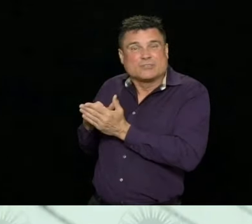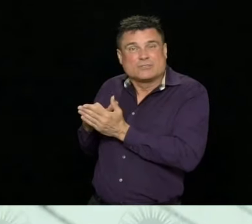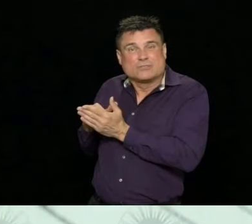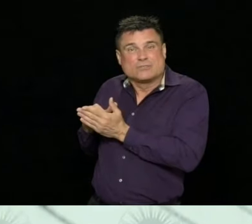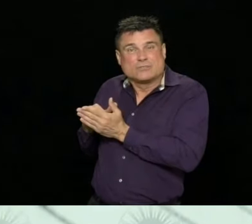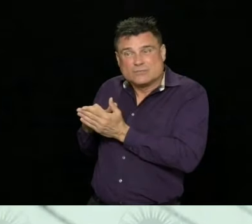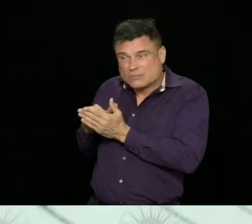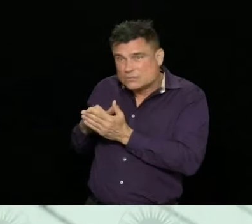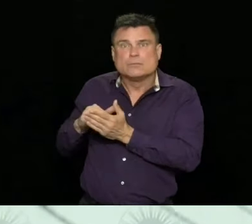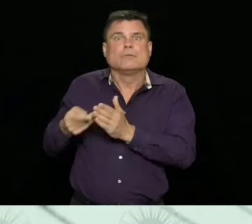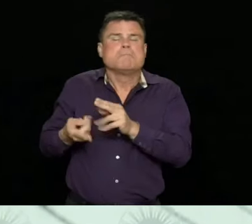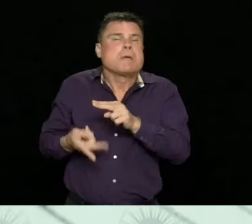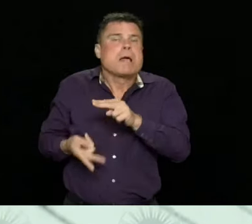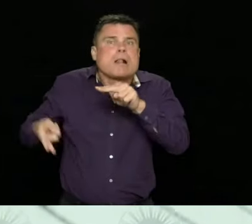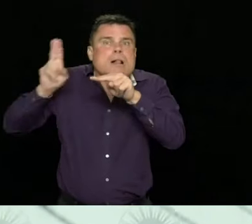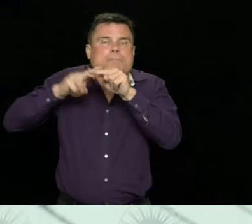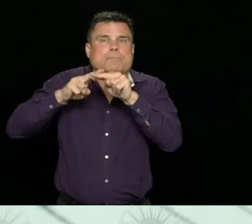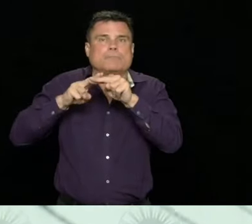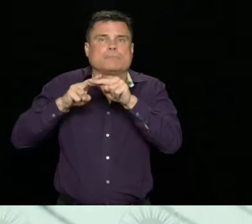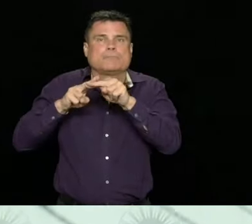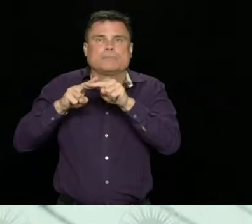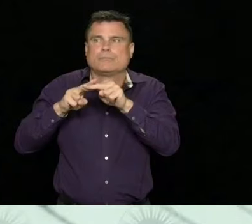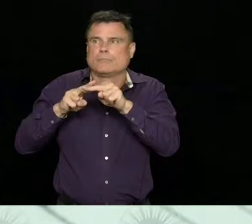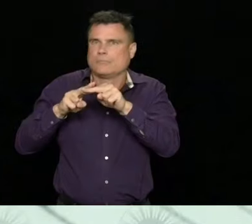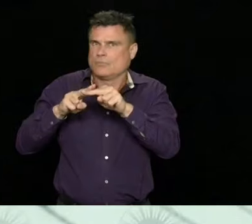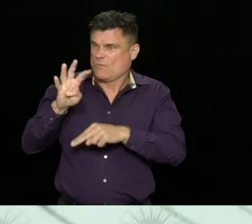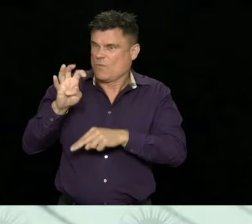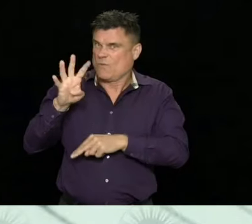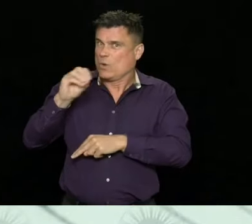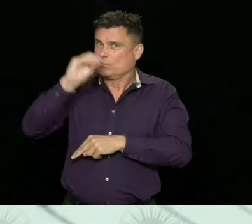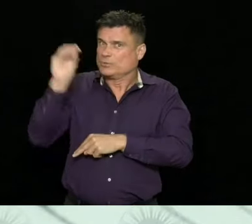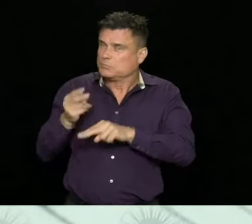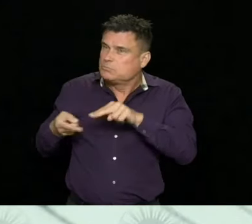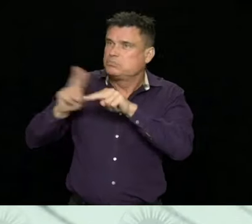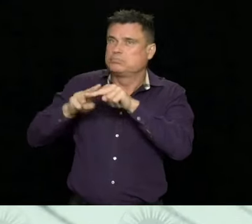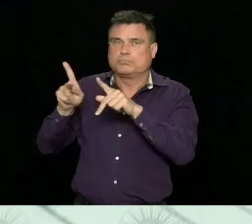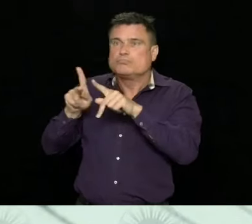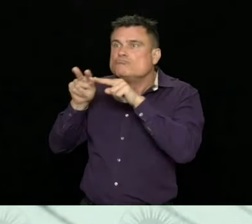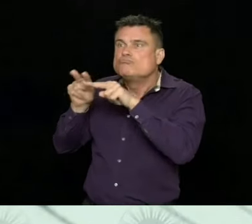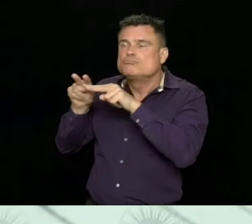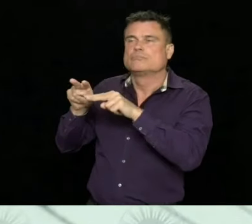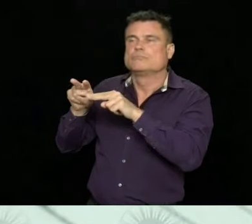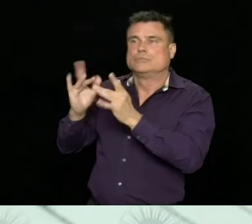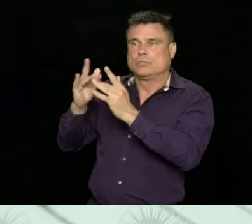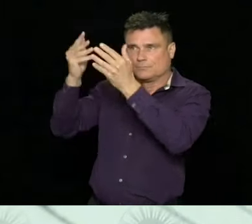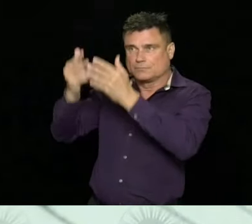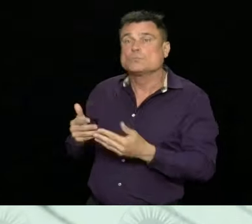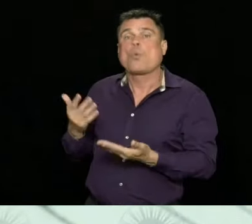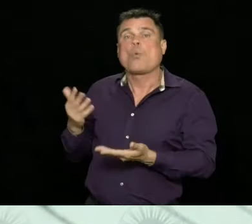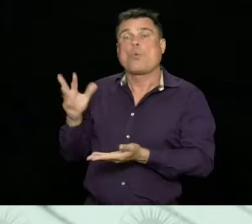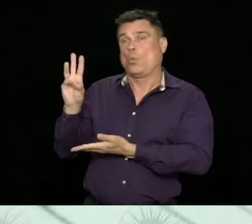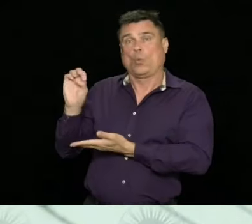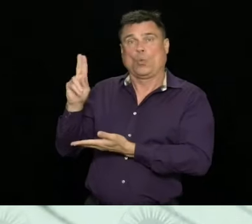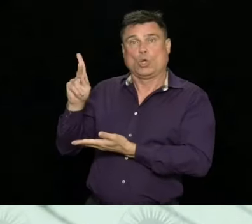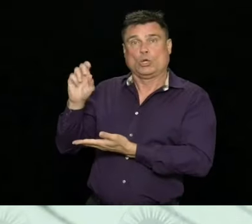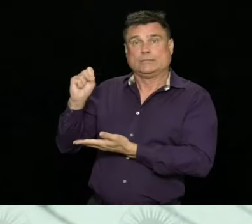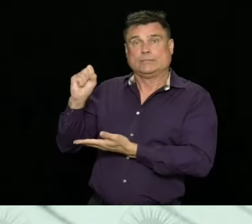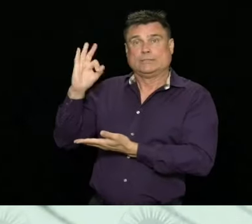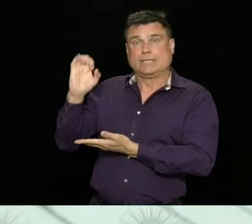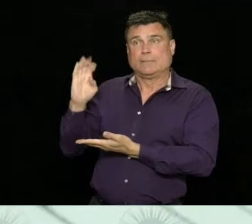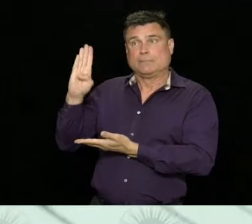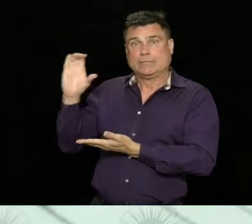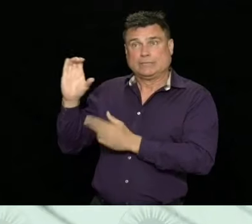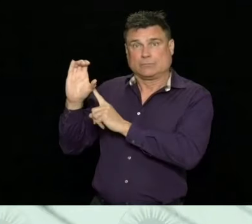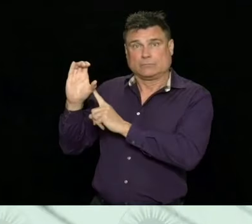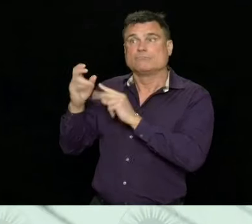the number of prevention officers on the public information lines to 26 to keep pace with the